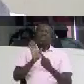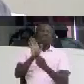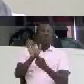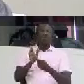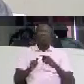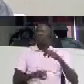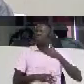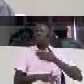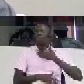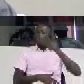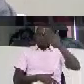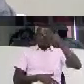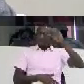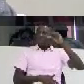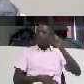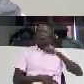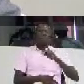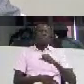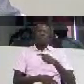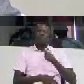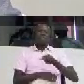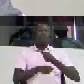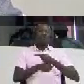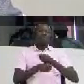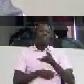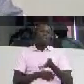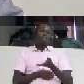fiber of the Gambia.